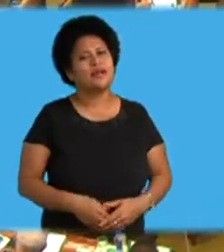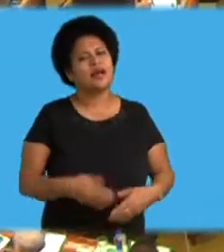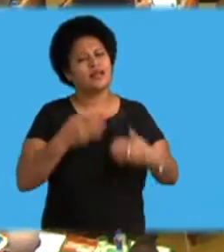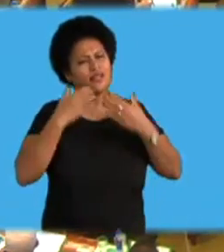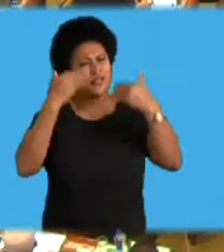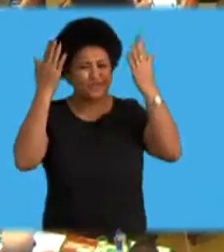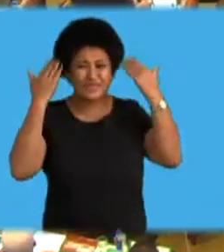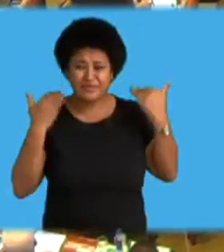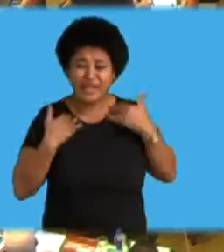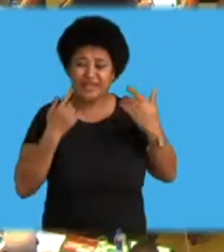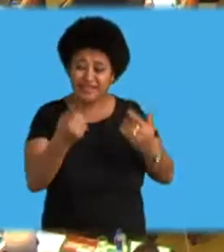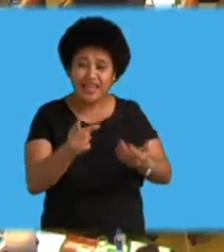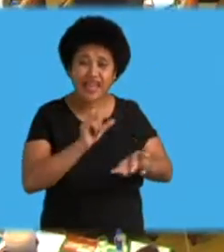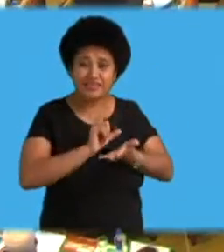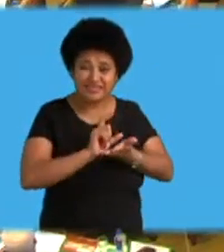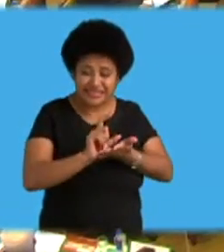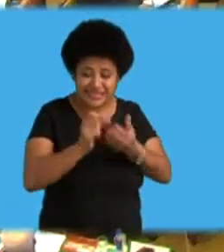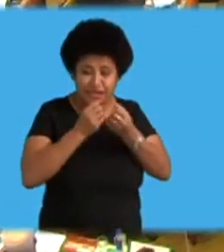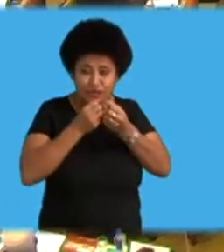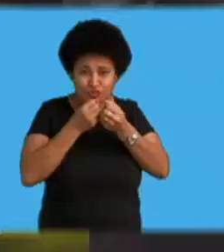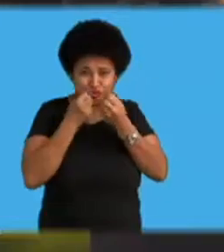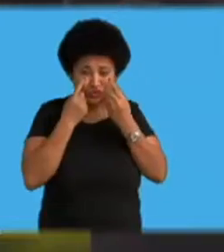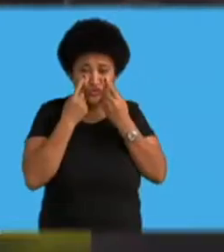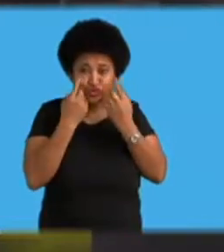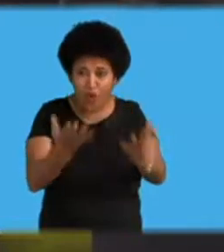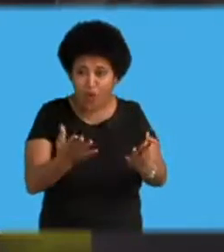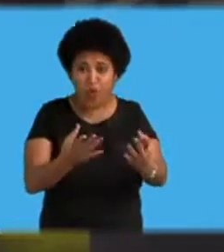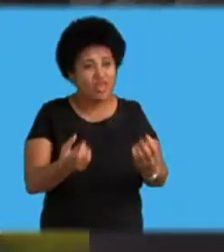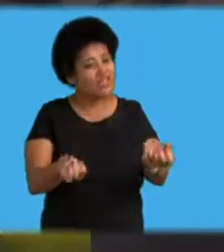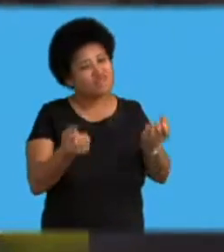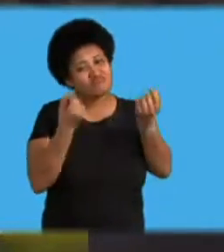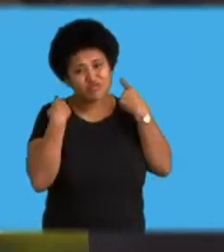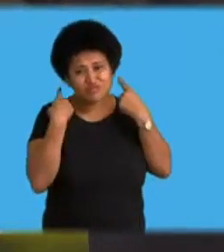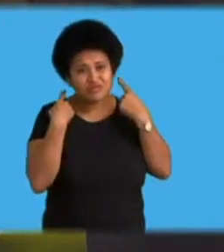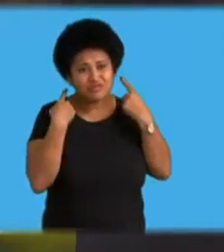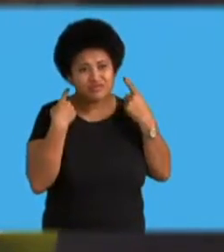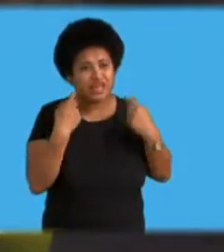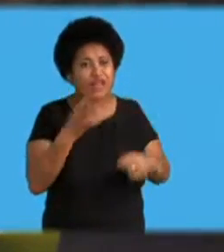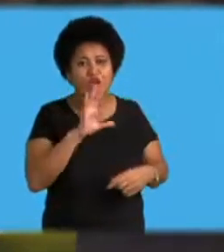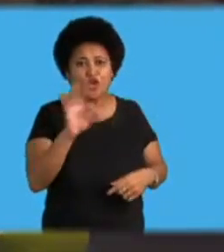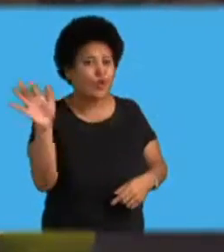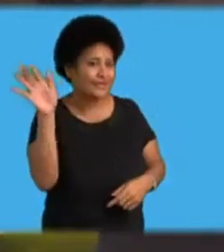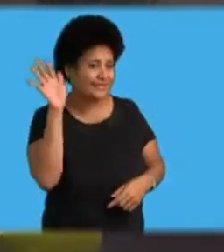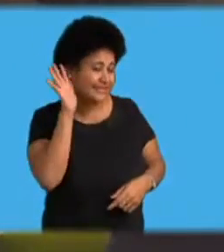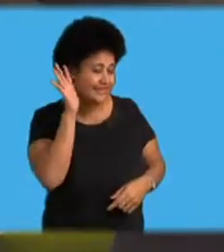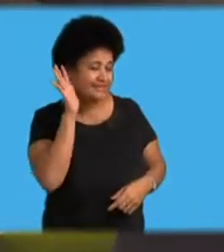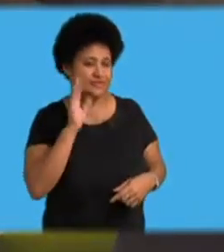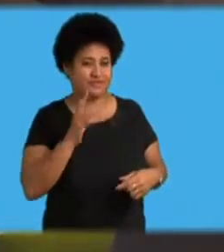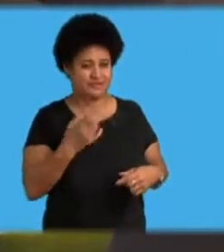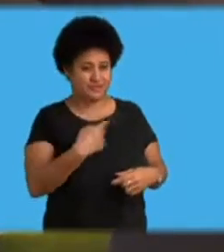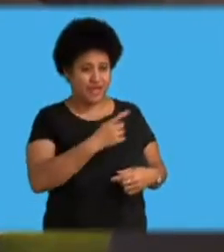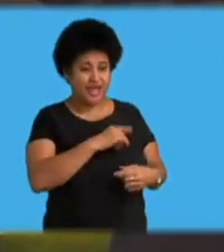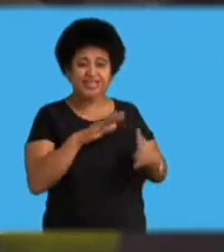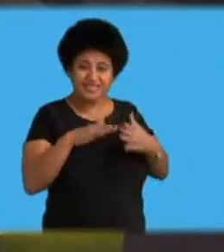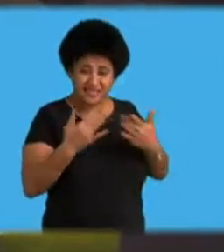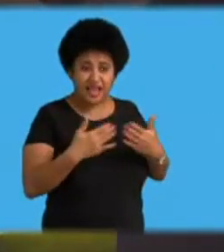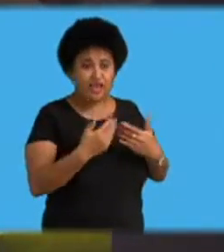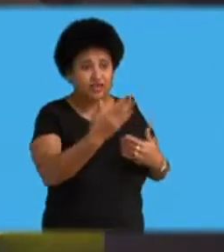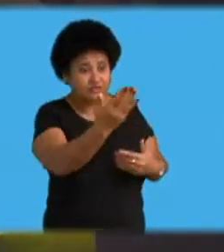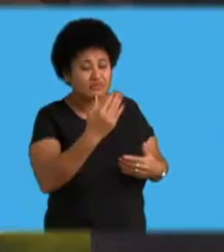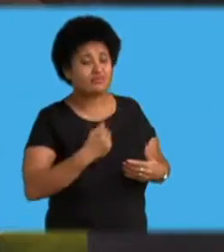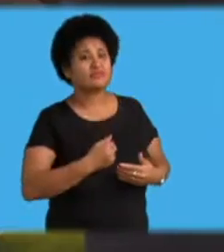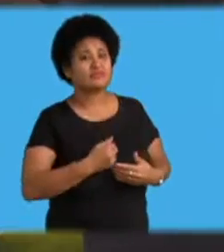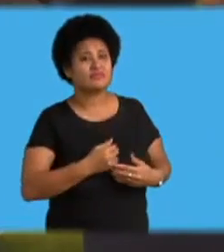that clearly demonstrates that side of the House, they're not listening, they're not here. Just now, Honorable Mika Leweri asked